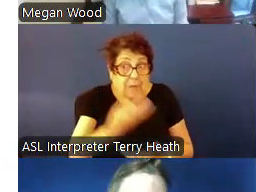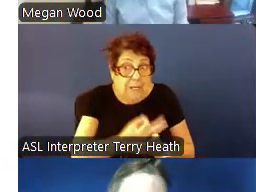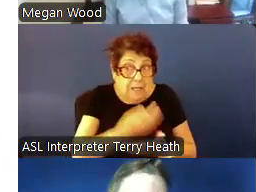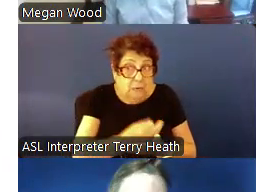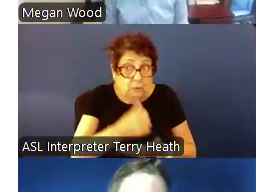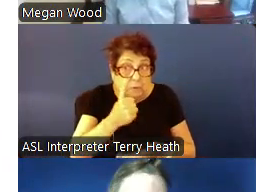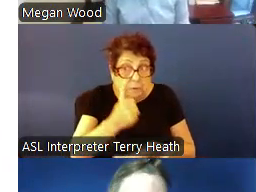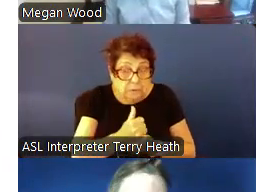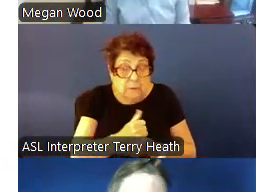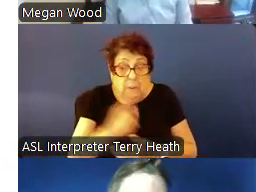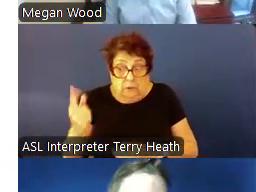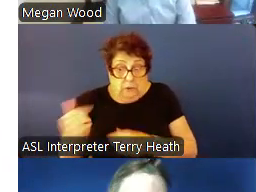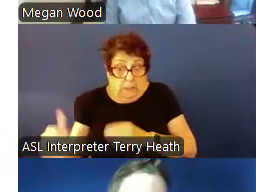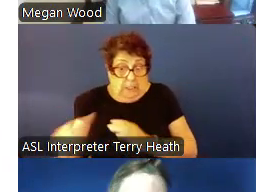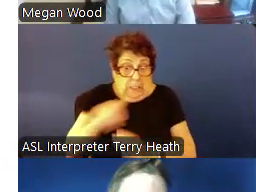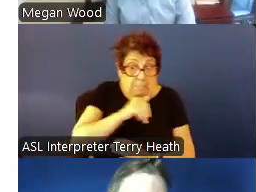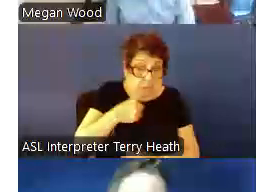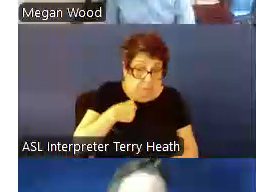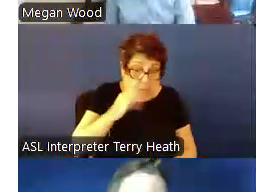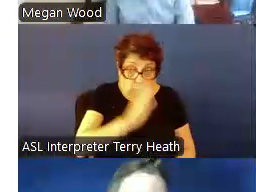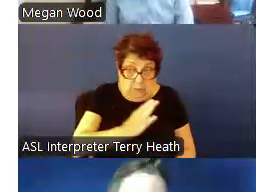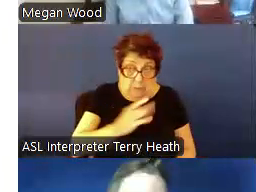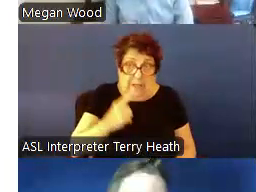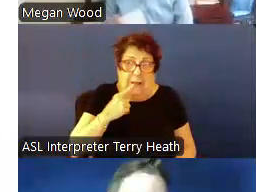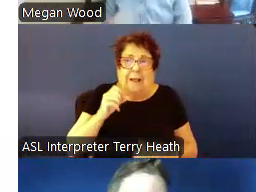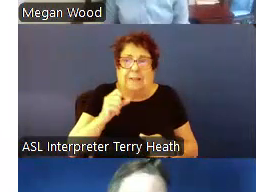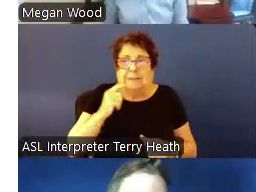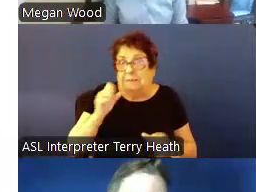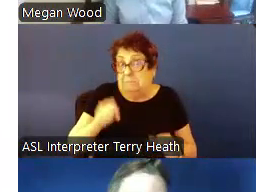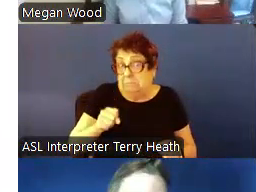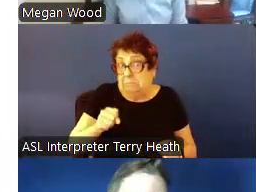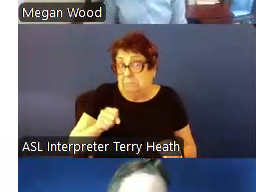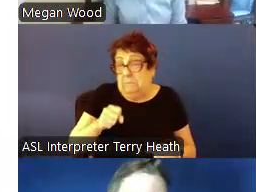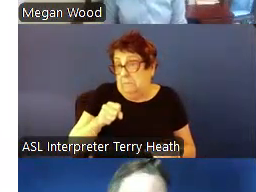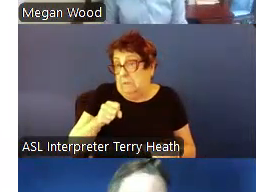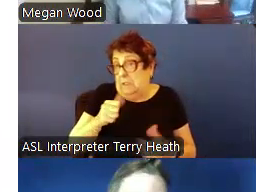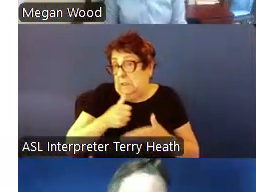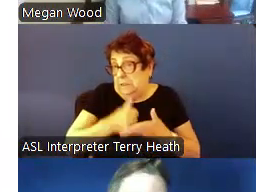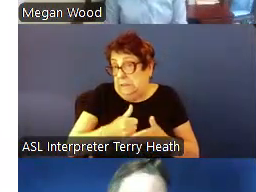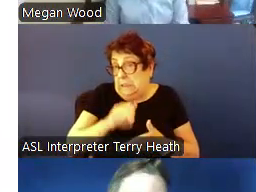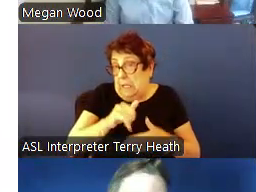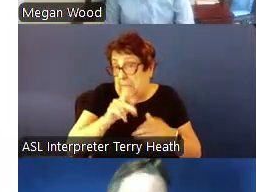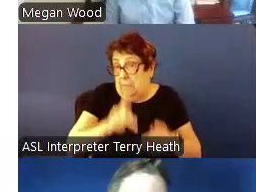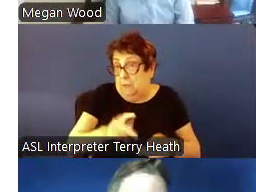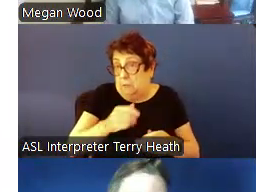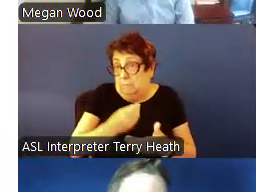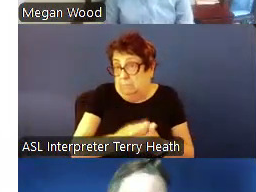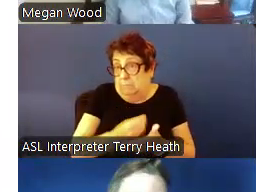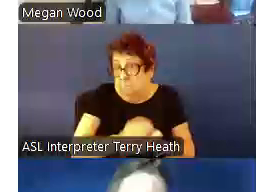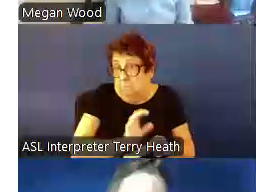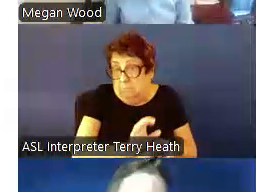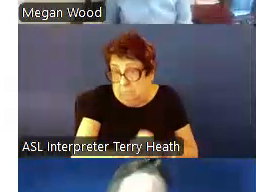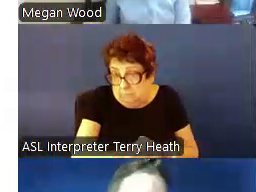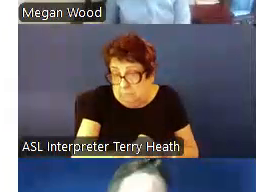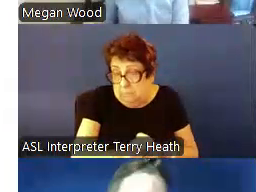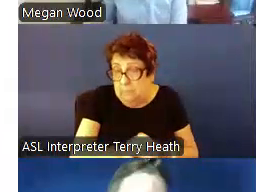directly, I can say, yes, we have funds to assist that person. It's kind of one of those, normally if a person